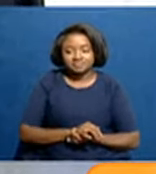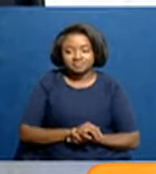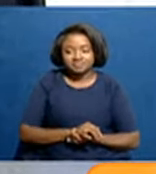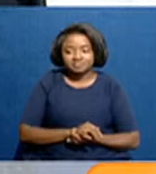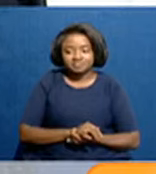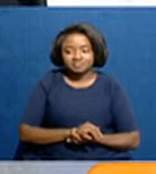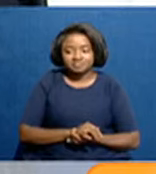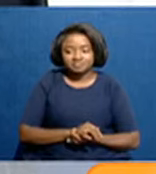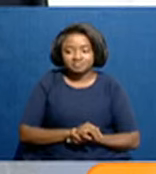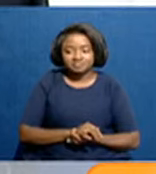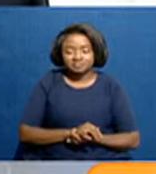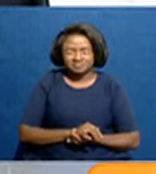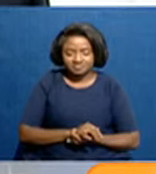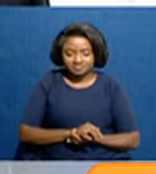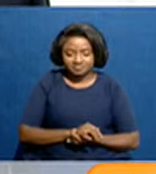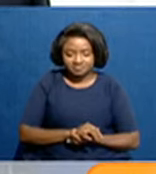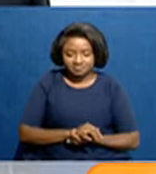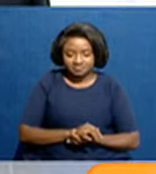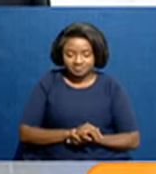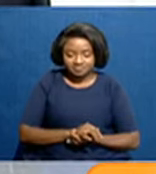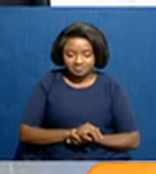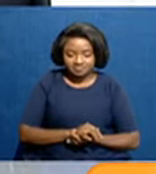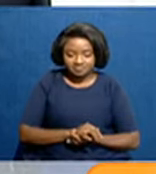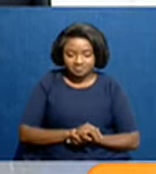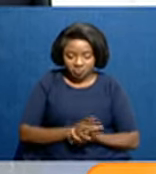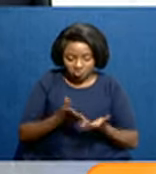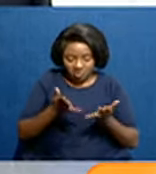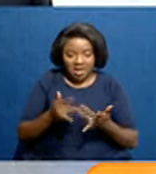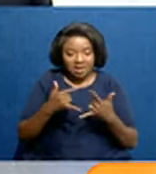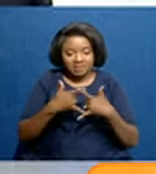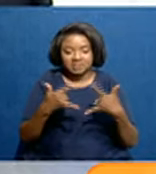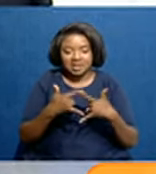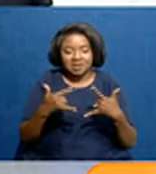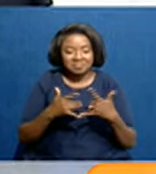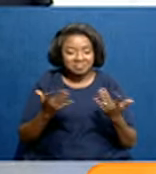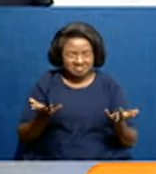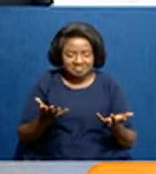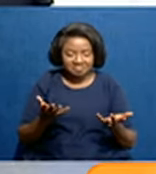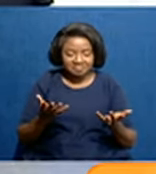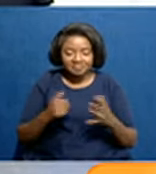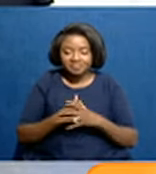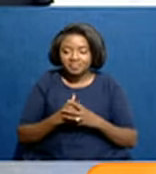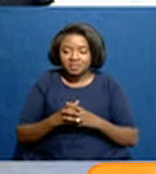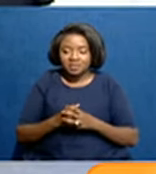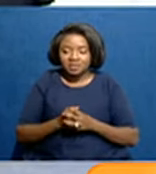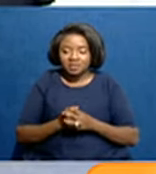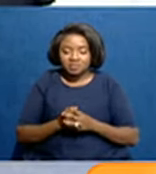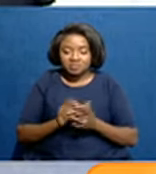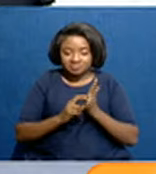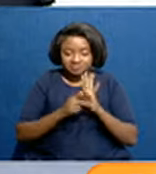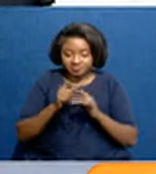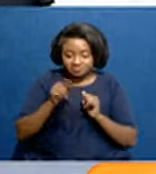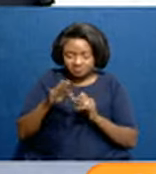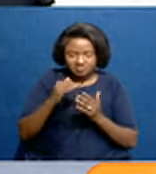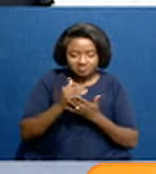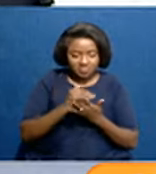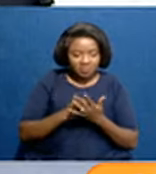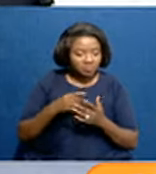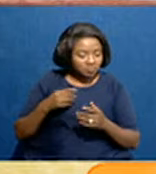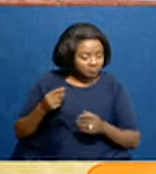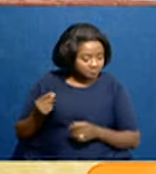And now you're only addressing the deficit, the current deficit. Right. So this program is going to be part